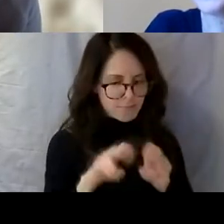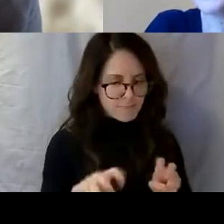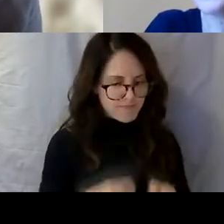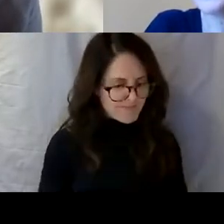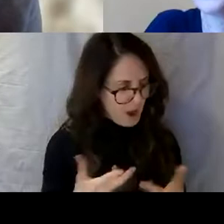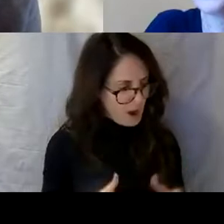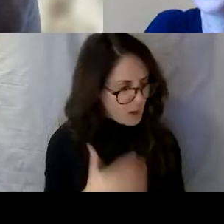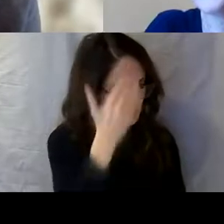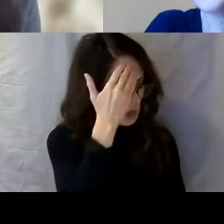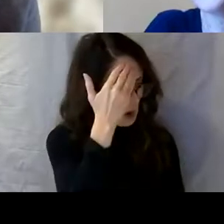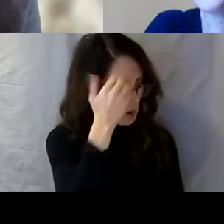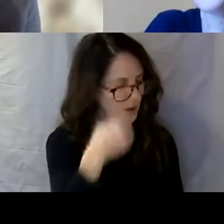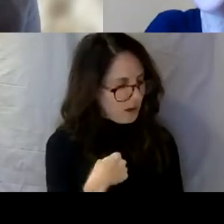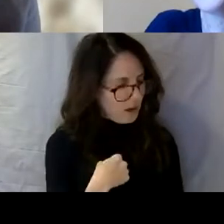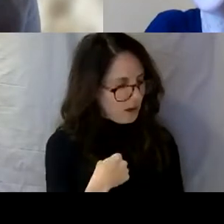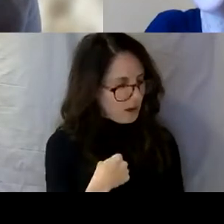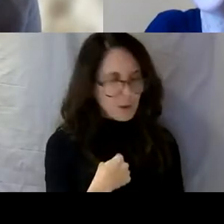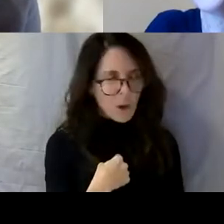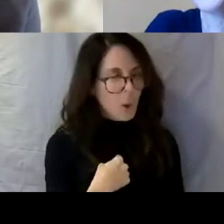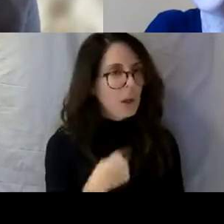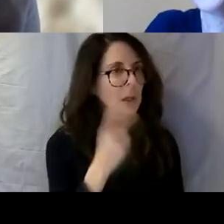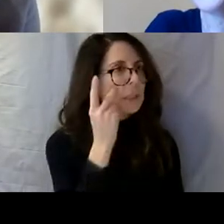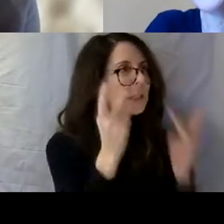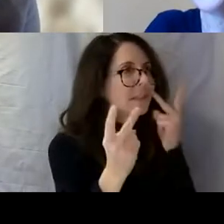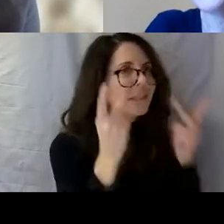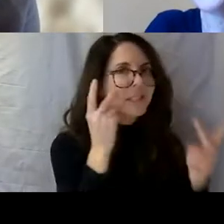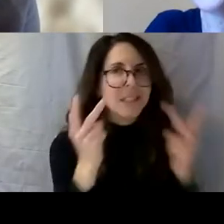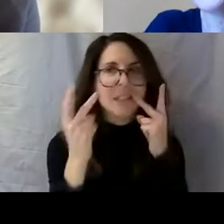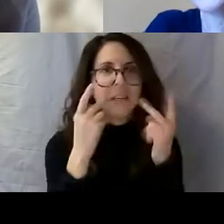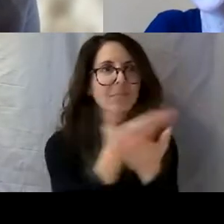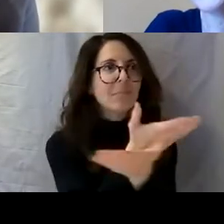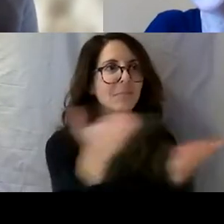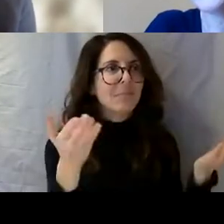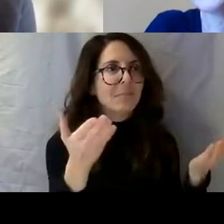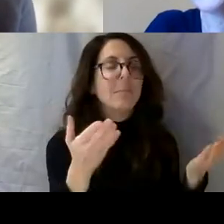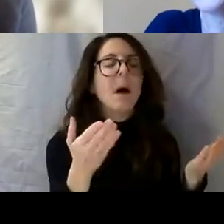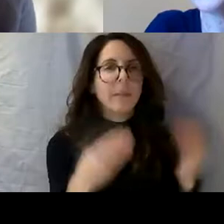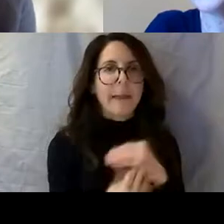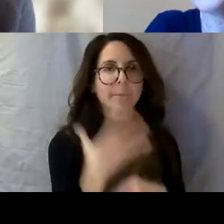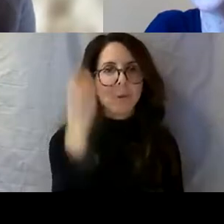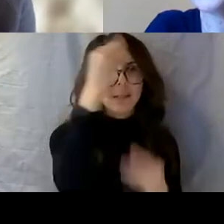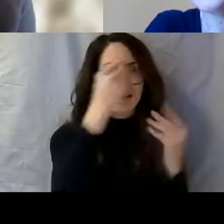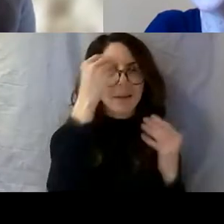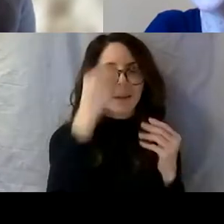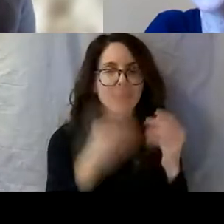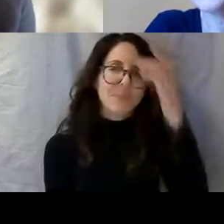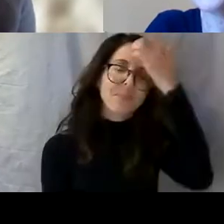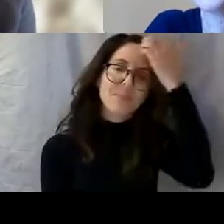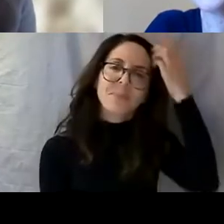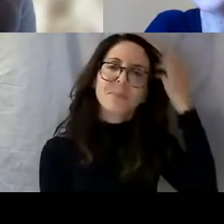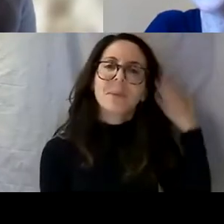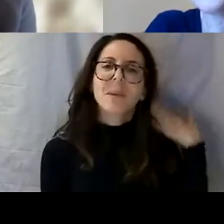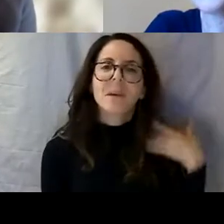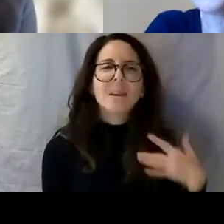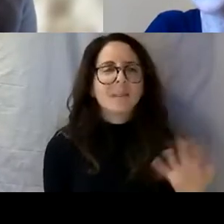already know, but from what they see outside themselves. So this is the outside view that's based on data